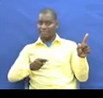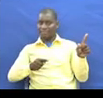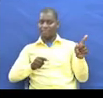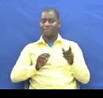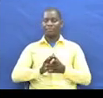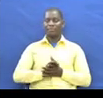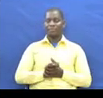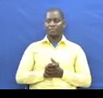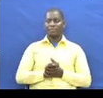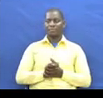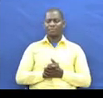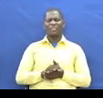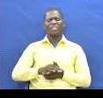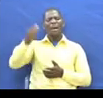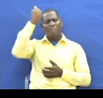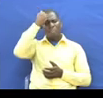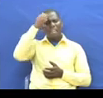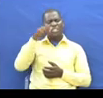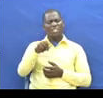here, and this one here.